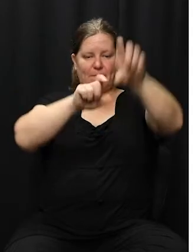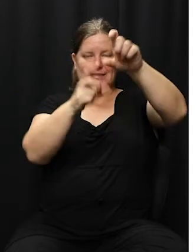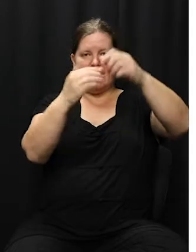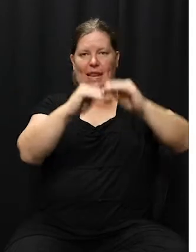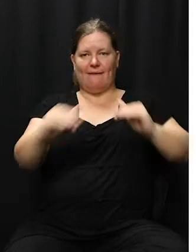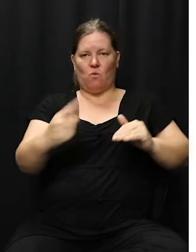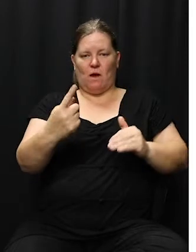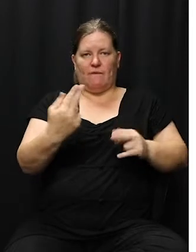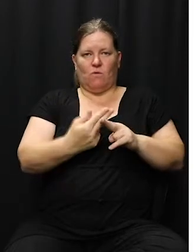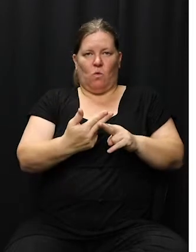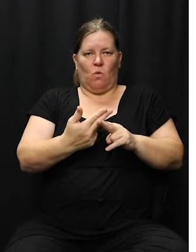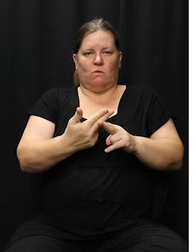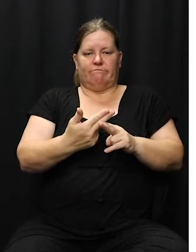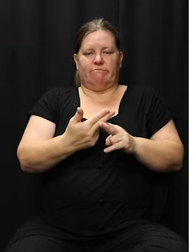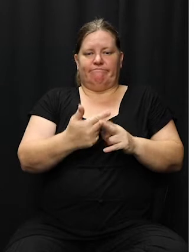1 for,